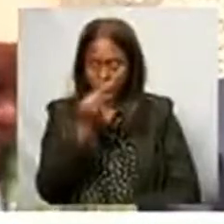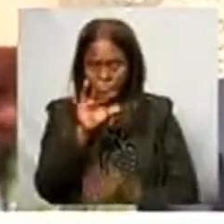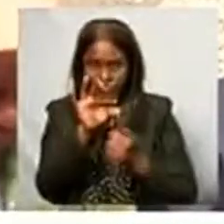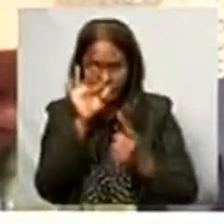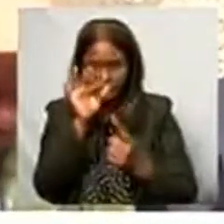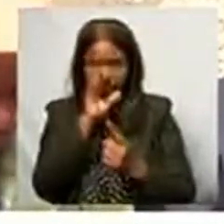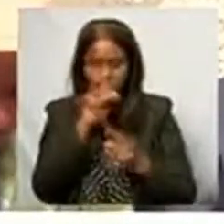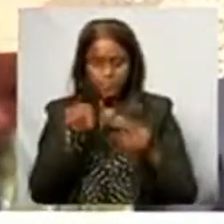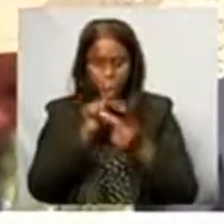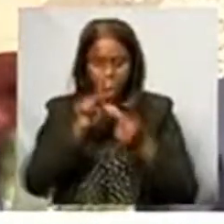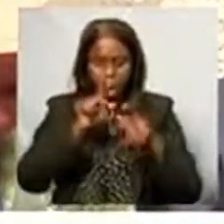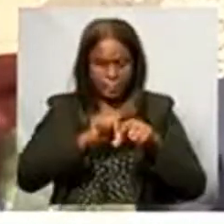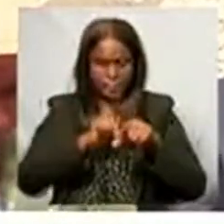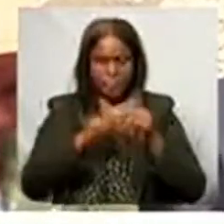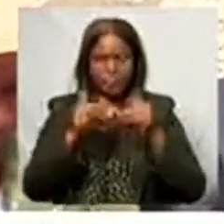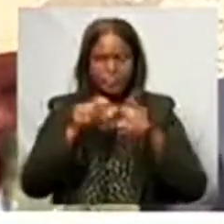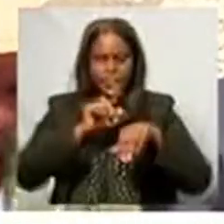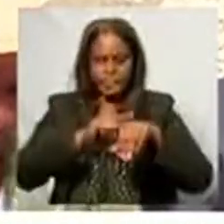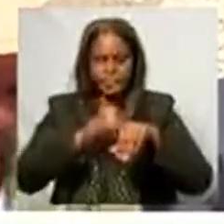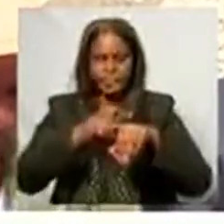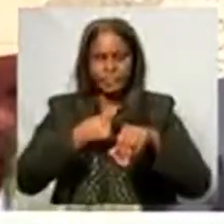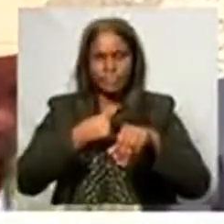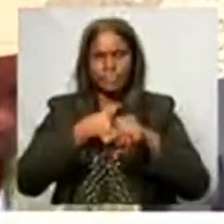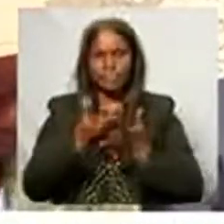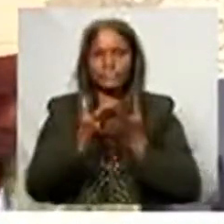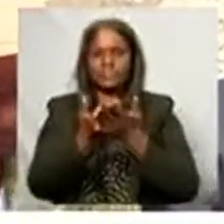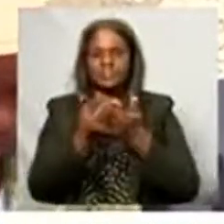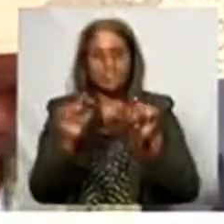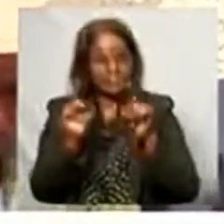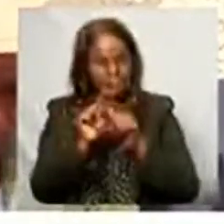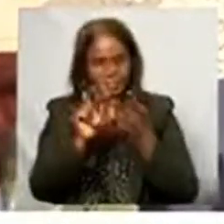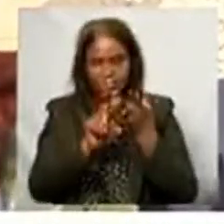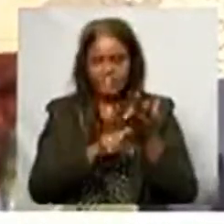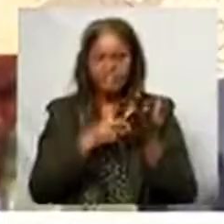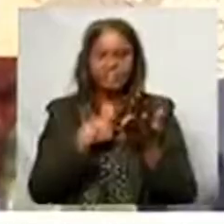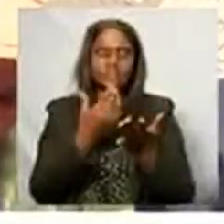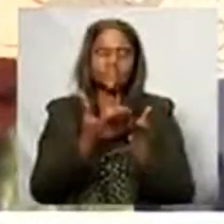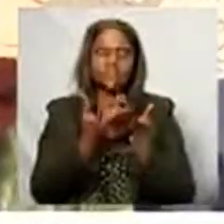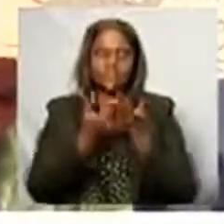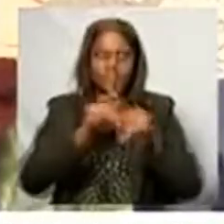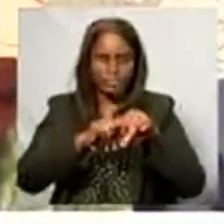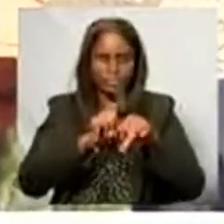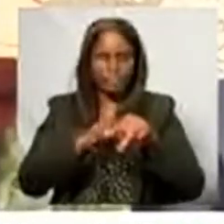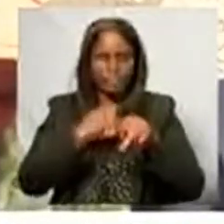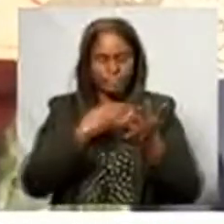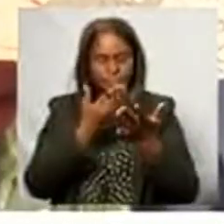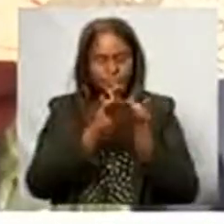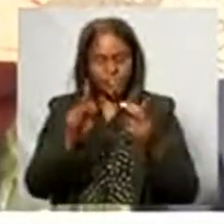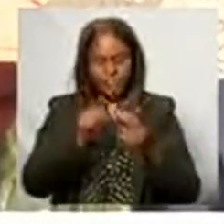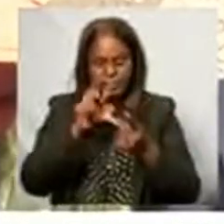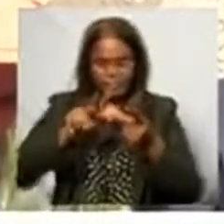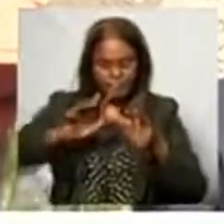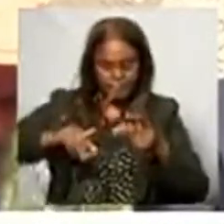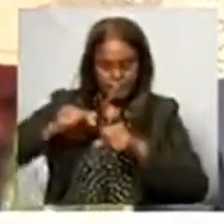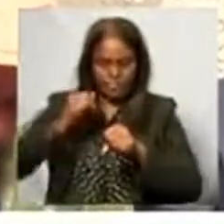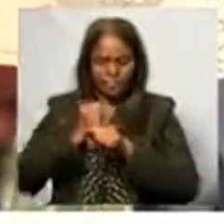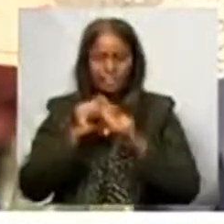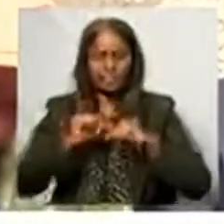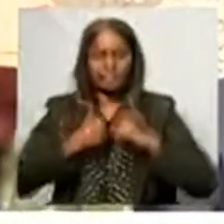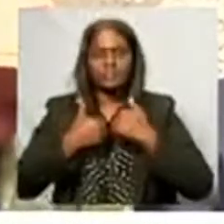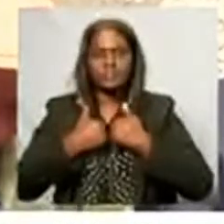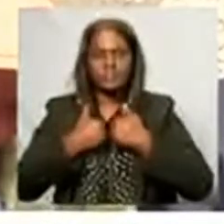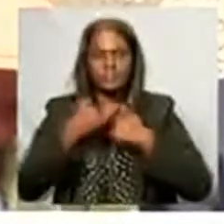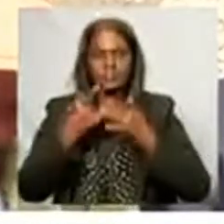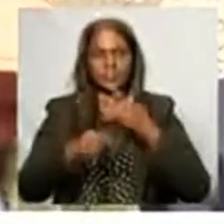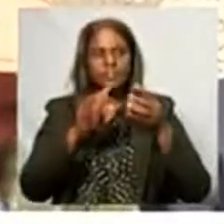time. Because at the time I was presenting a similar report, at the time like this one, last year, we had